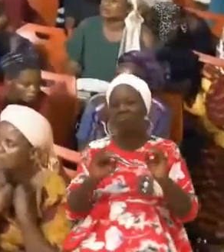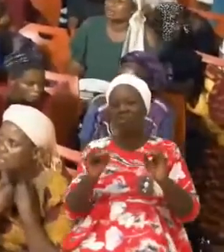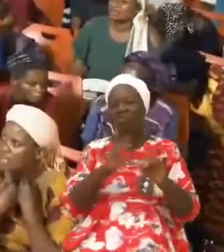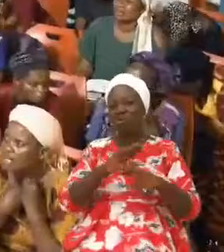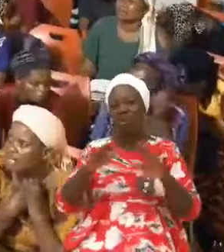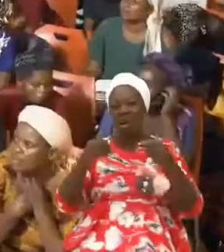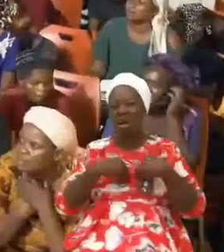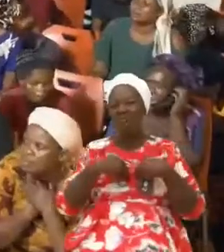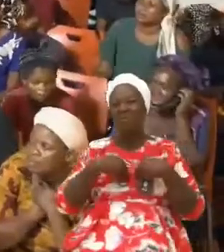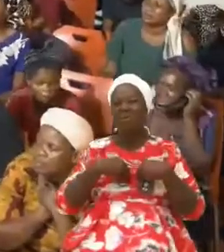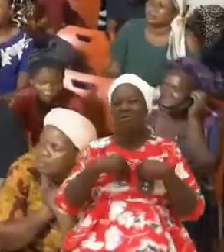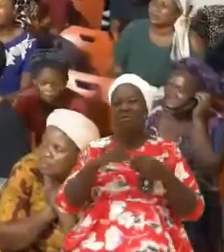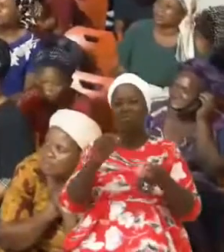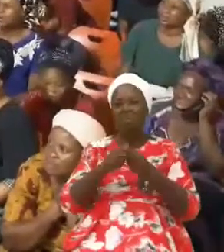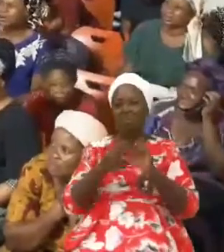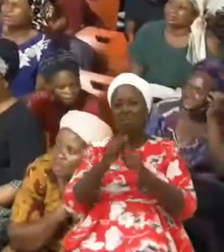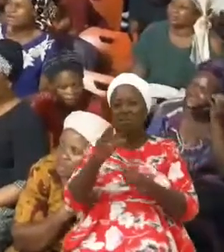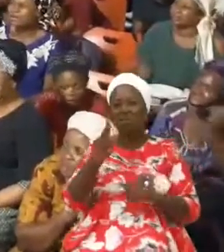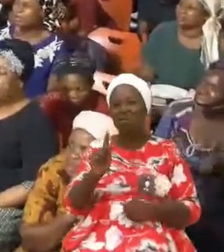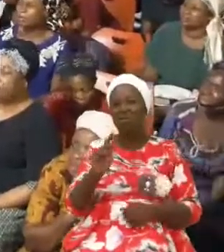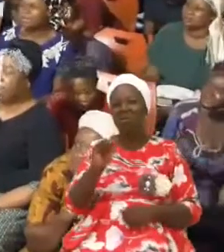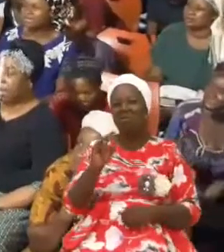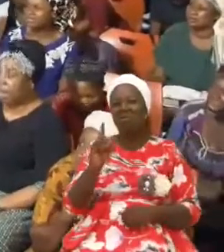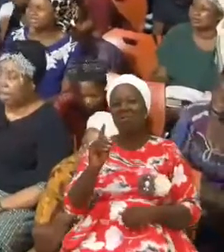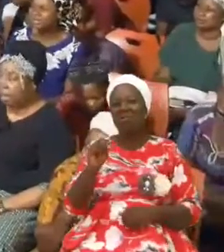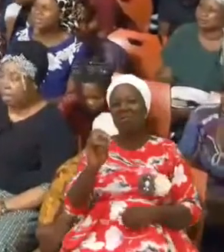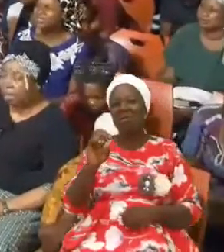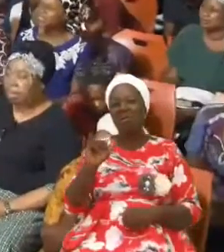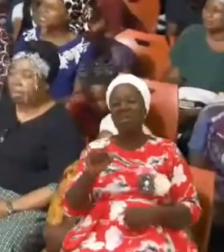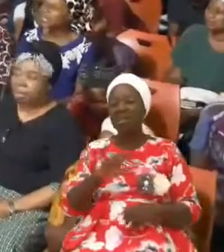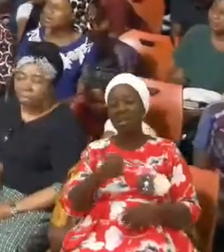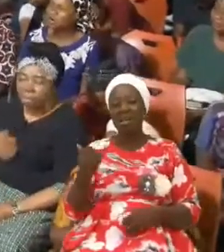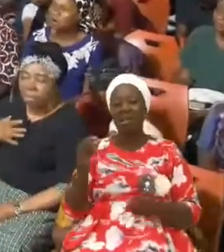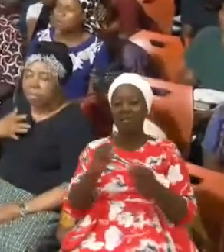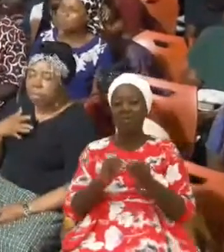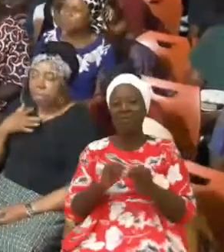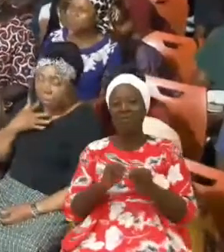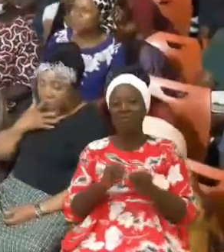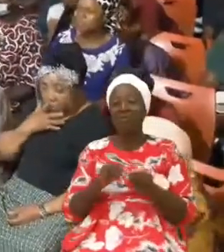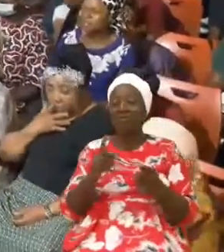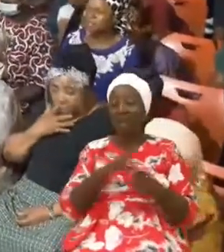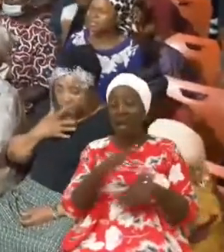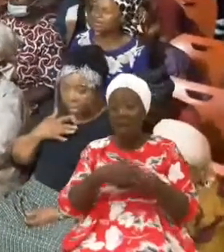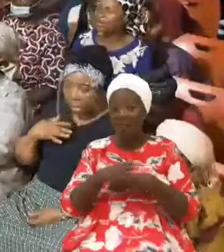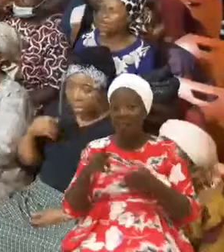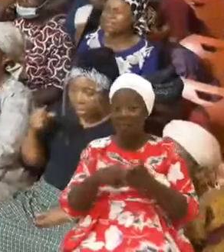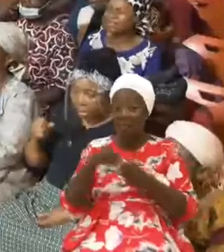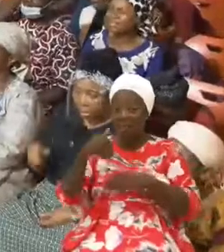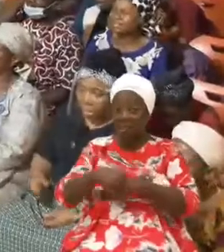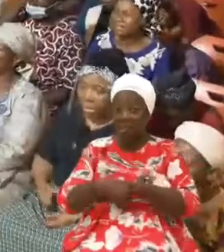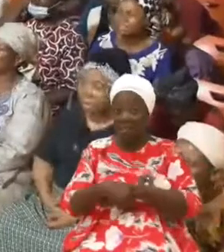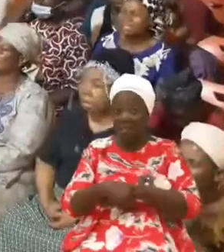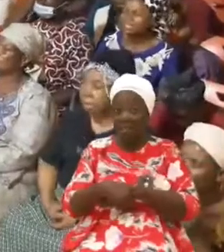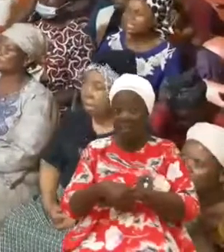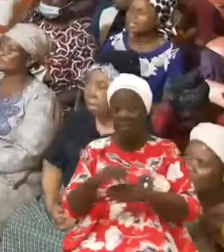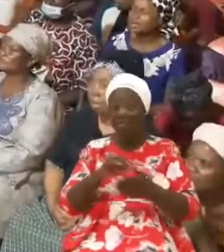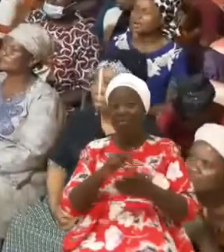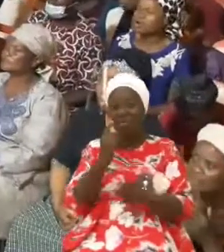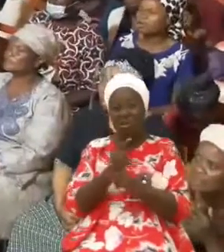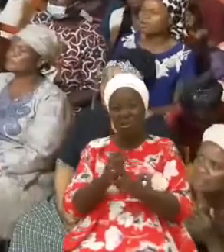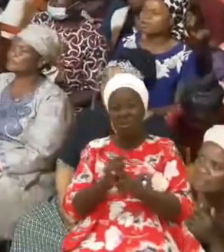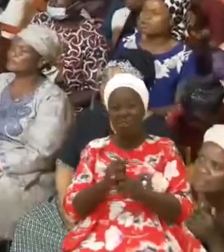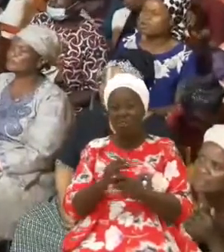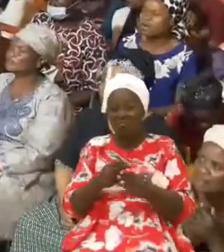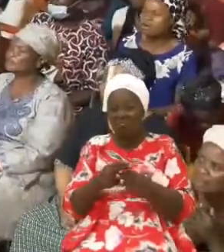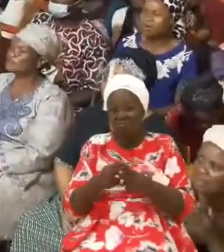After today, no more dialysis. Your kidney will be whole. After